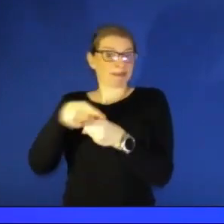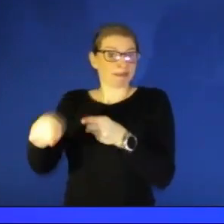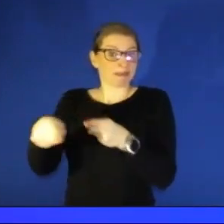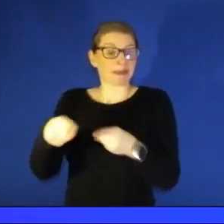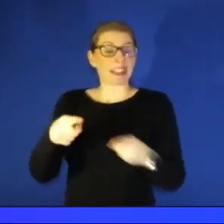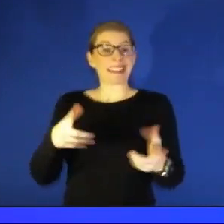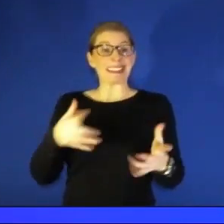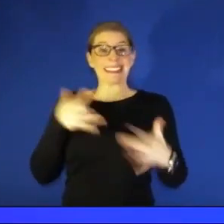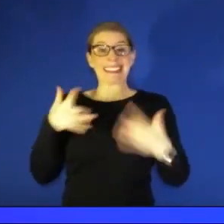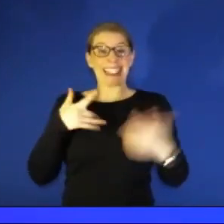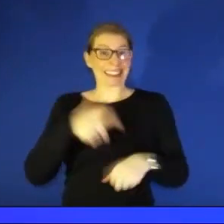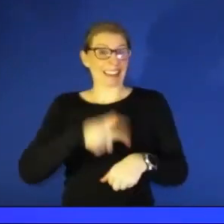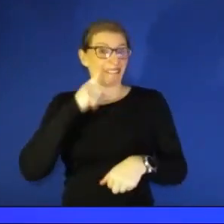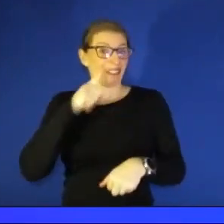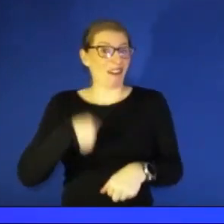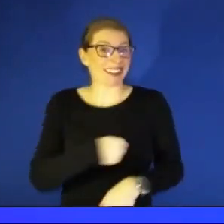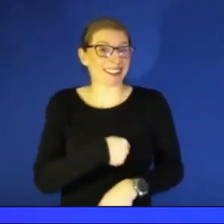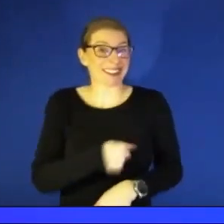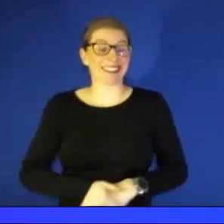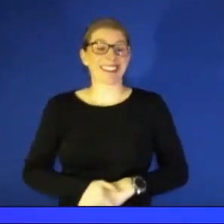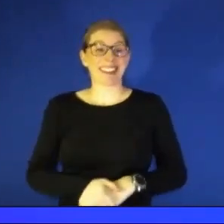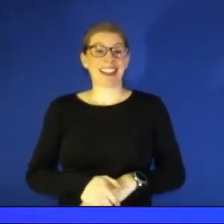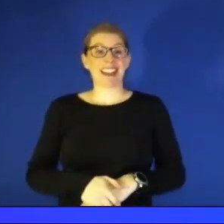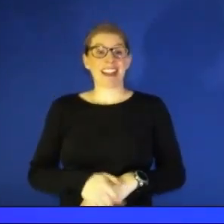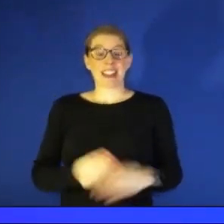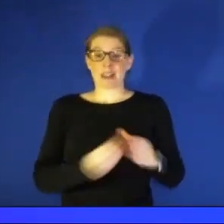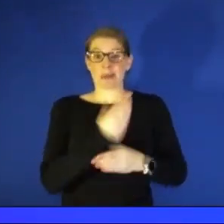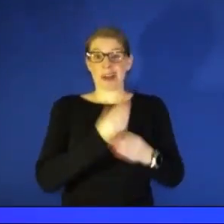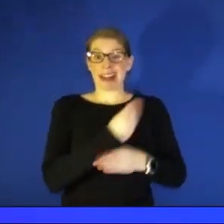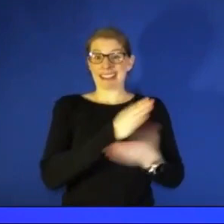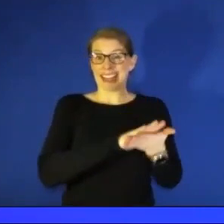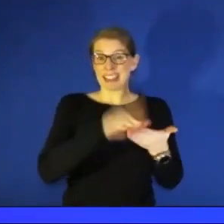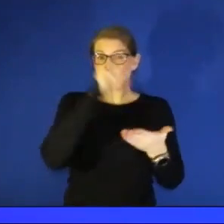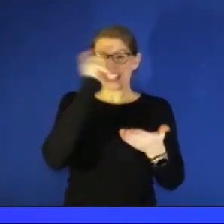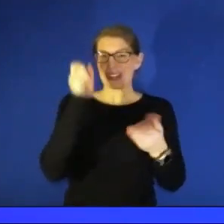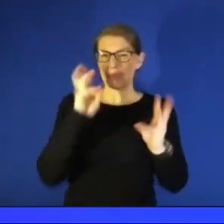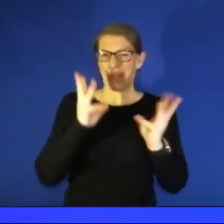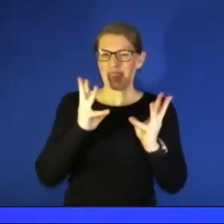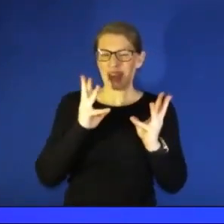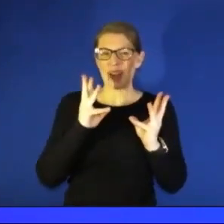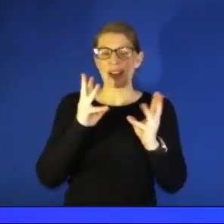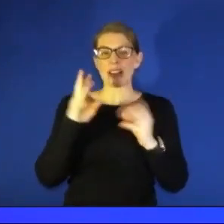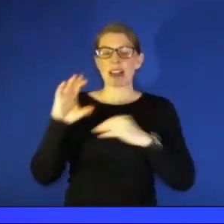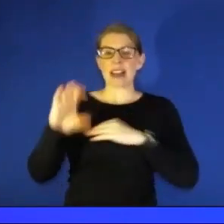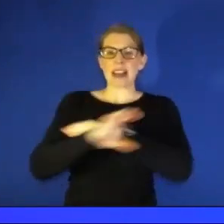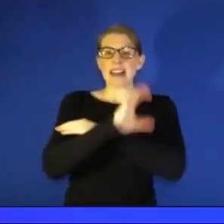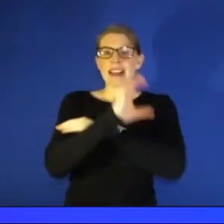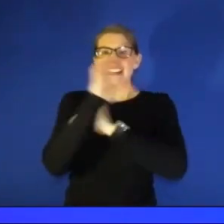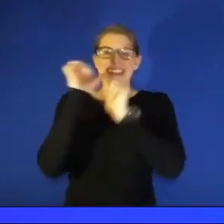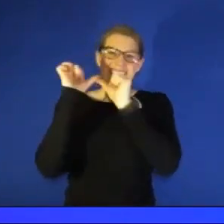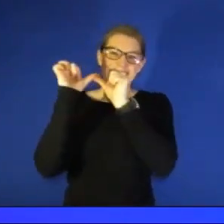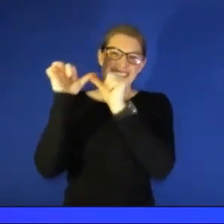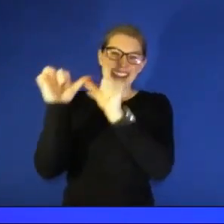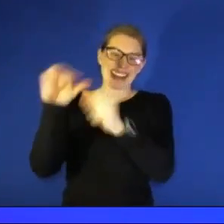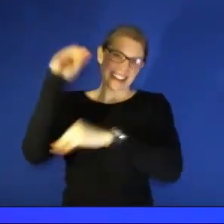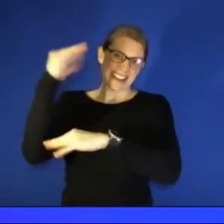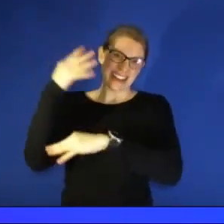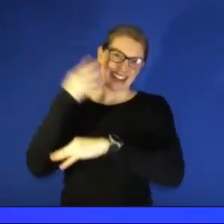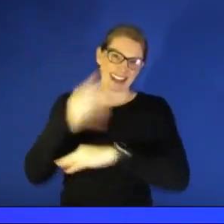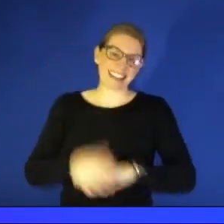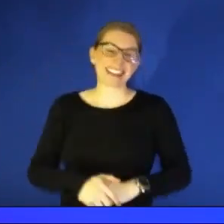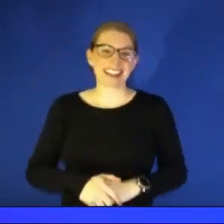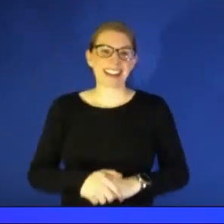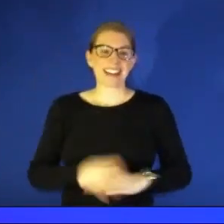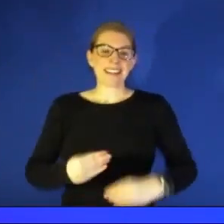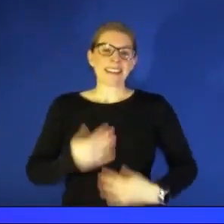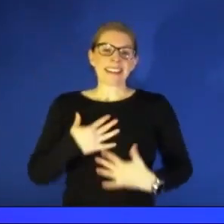time for us. It's always nice in the springtime because the weather and the longer sunshine days go along with this sort of refresh